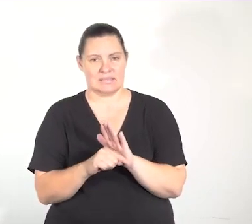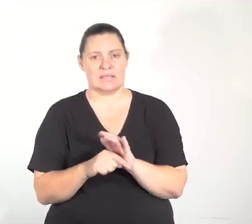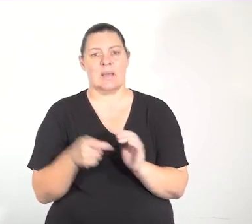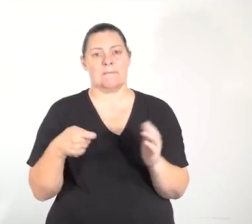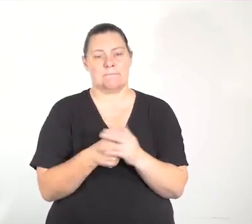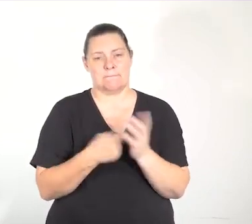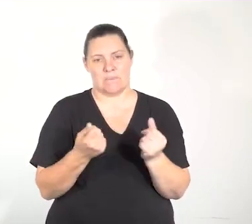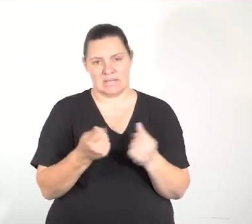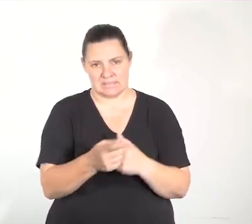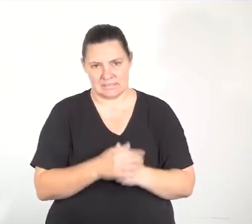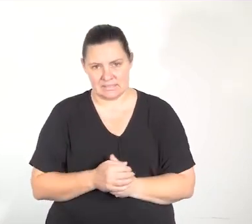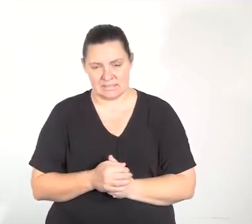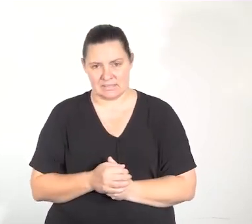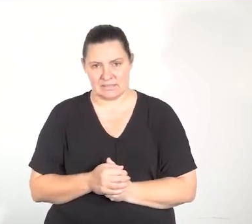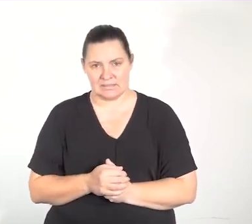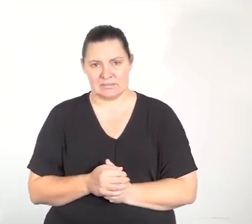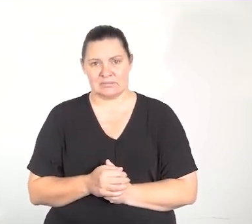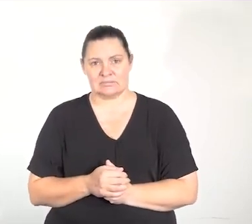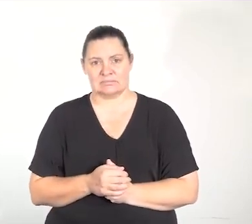the purchase price. So,